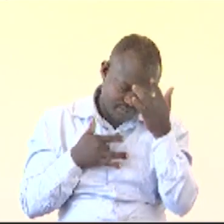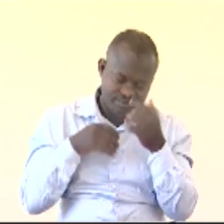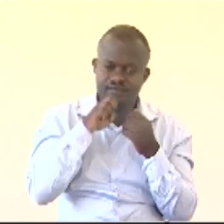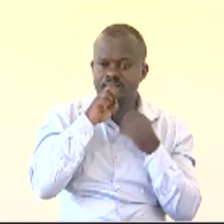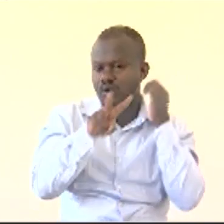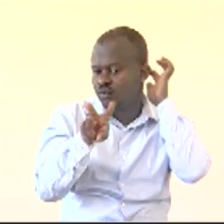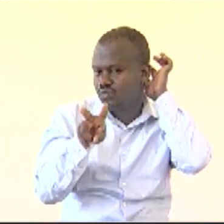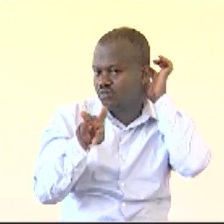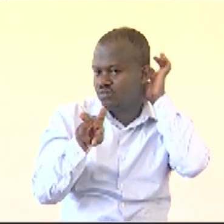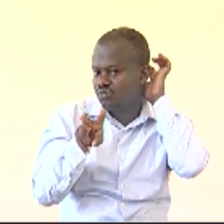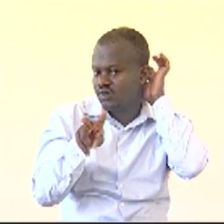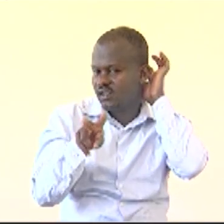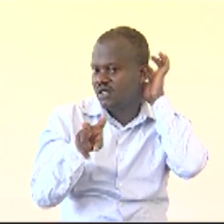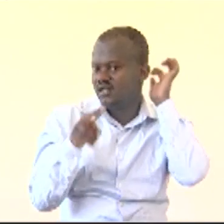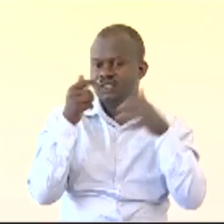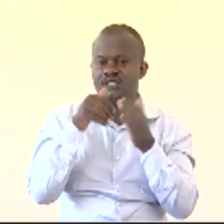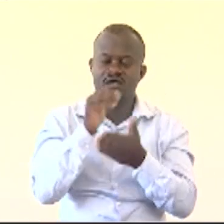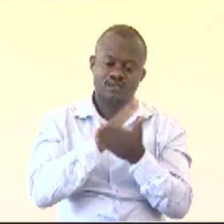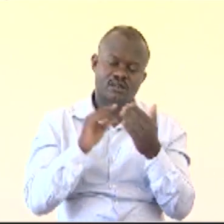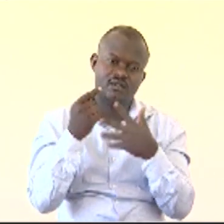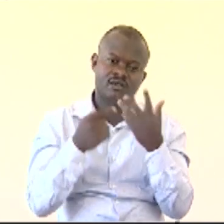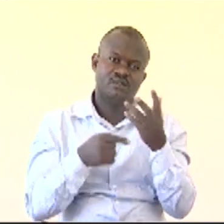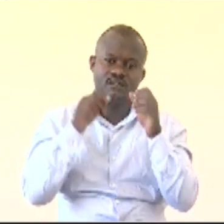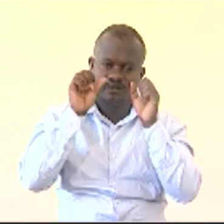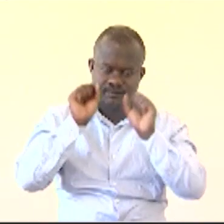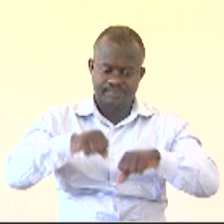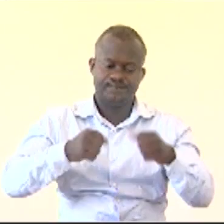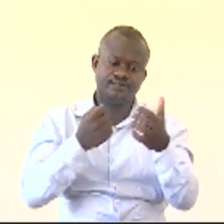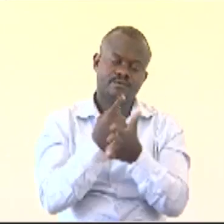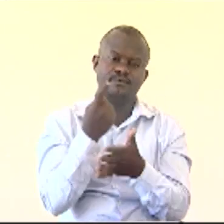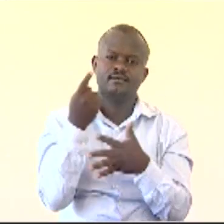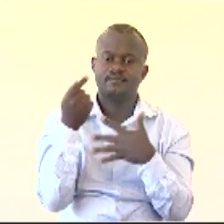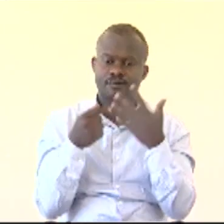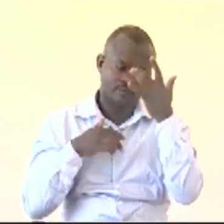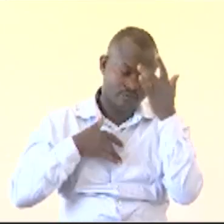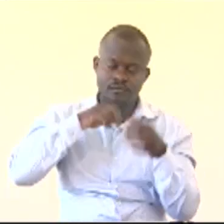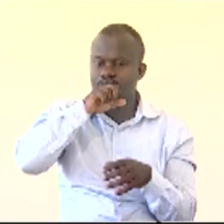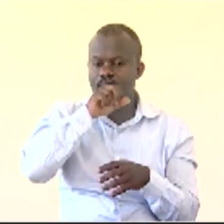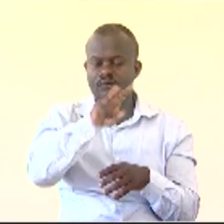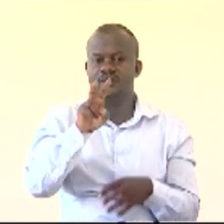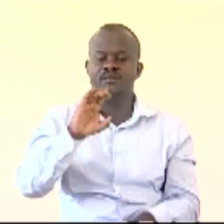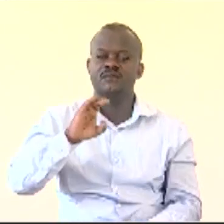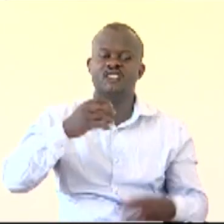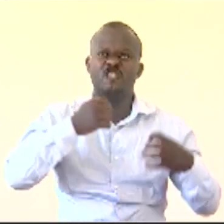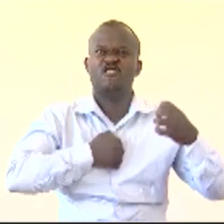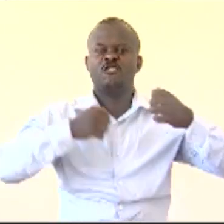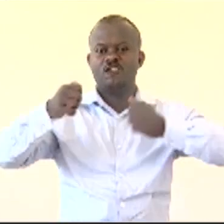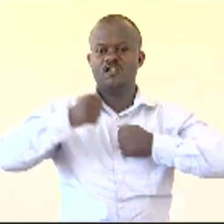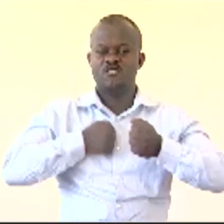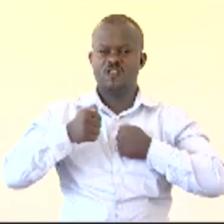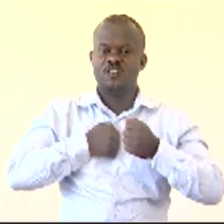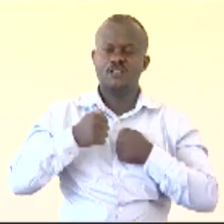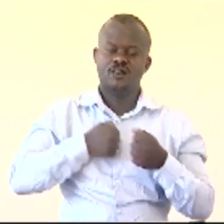These are one of these agents that can cause Ebola. We have the chimpanzee, we have gorillas, we